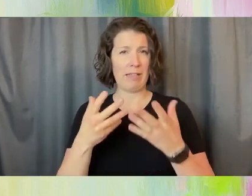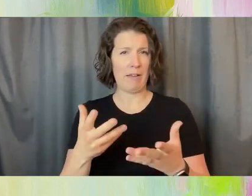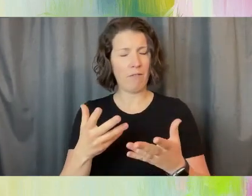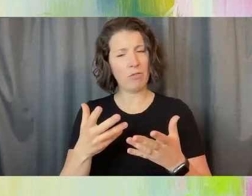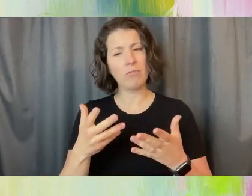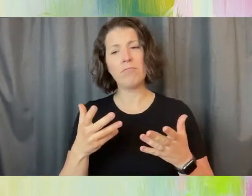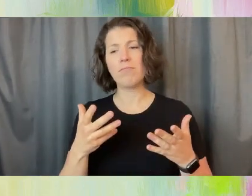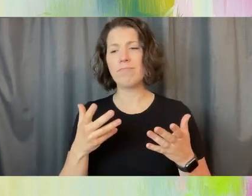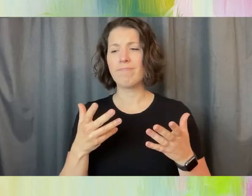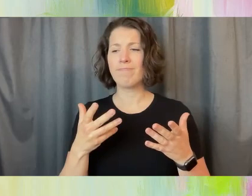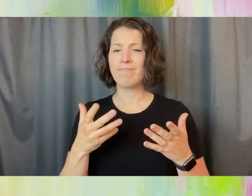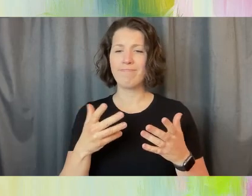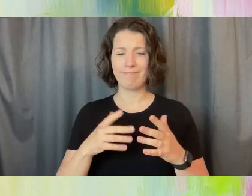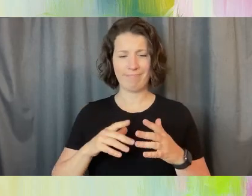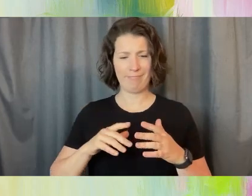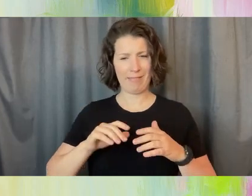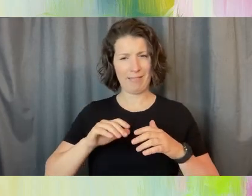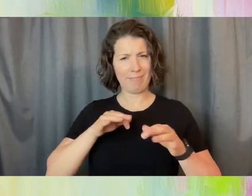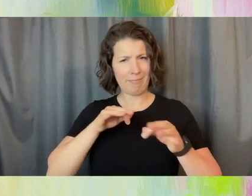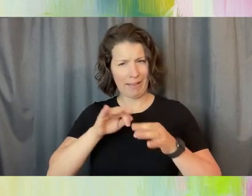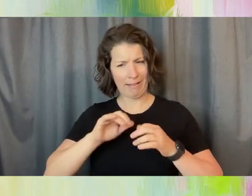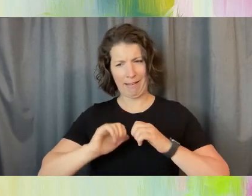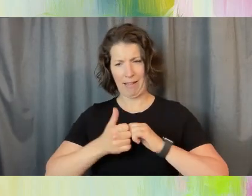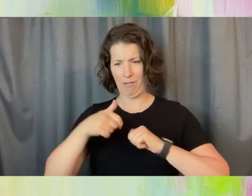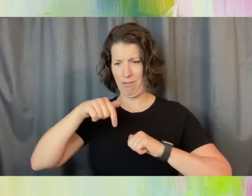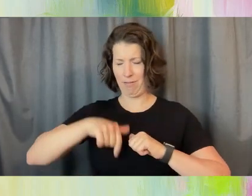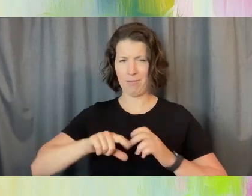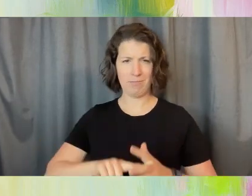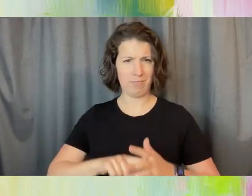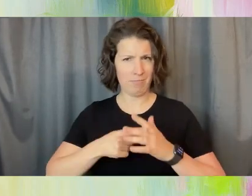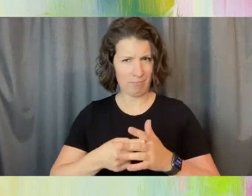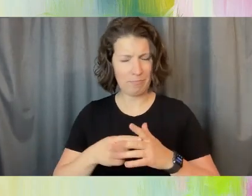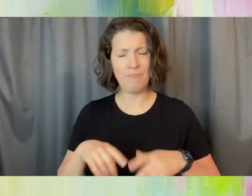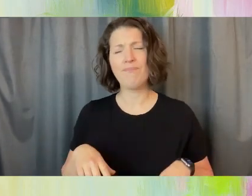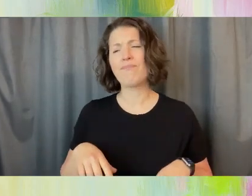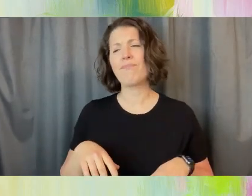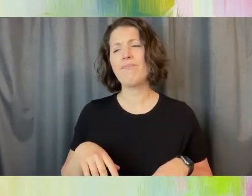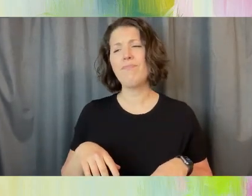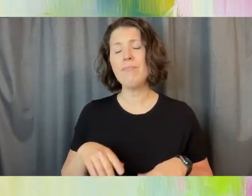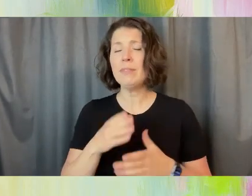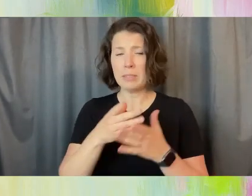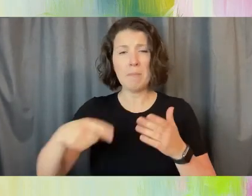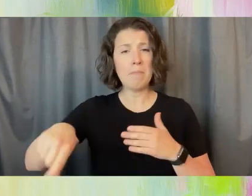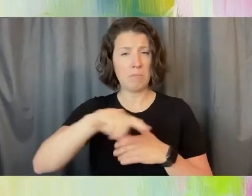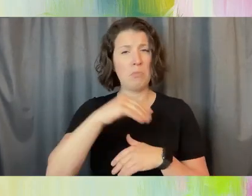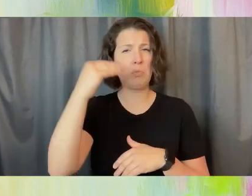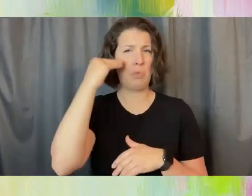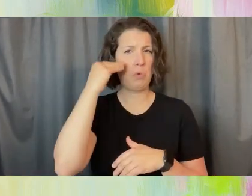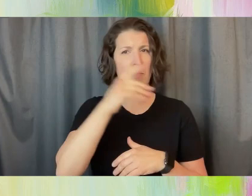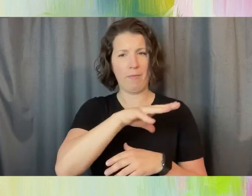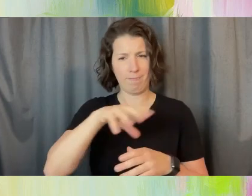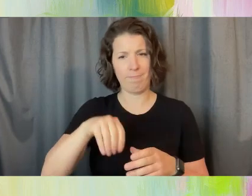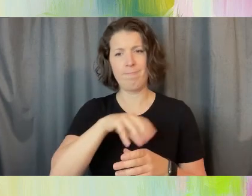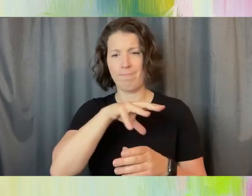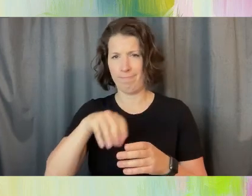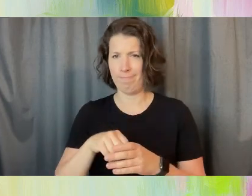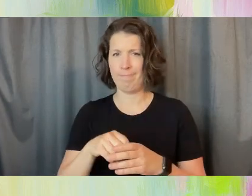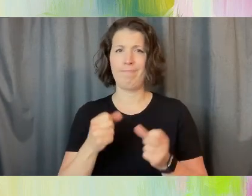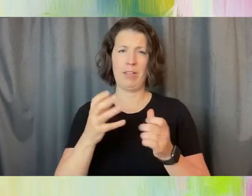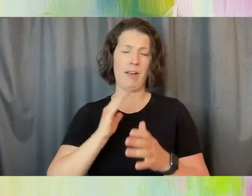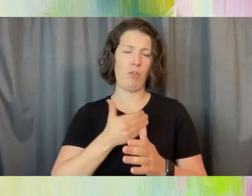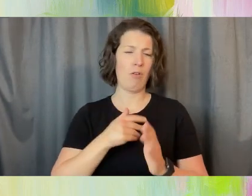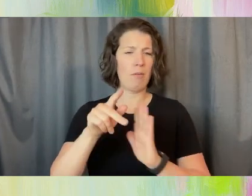genesis of this particular policy consortium. As some people know who've been participating in a number of our policy